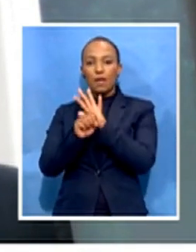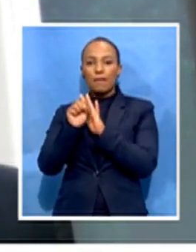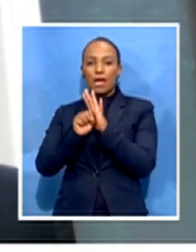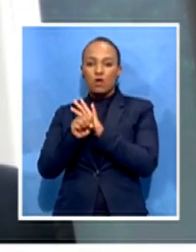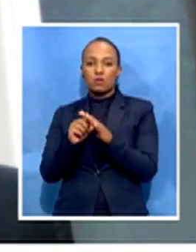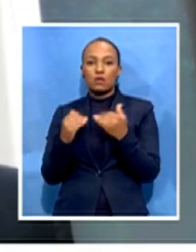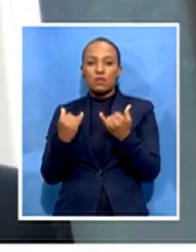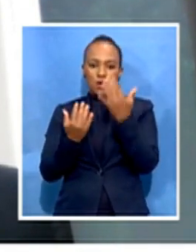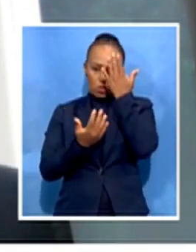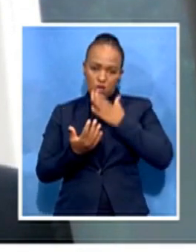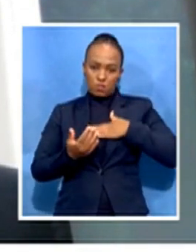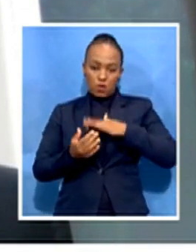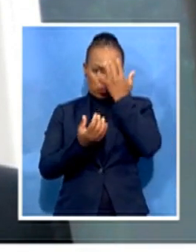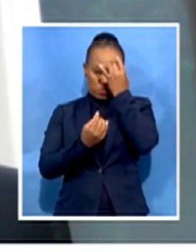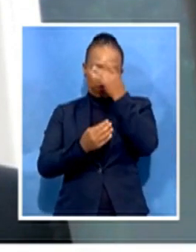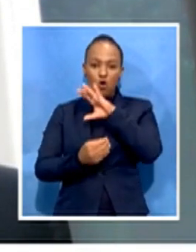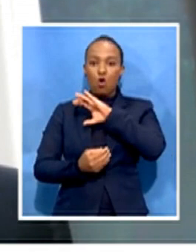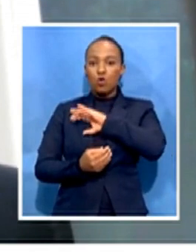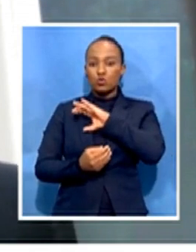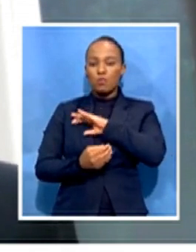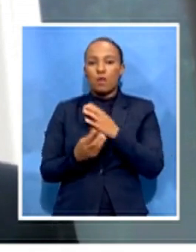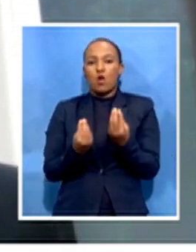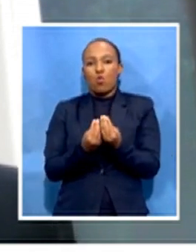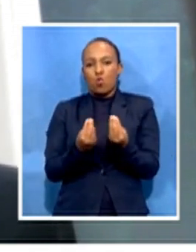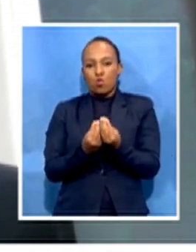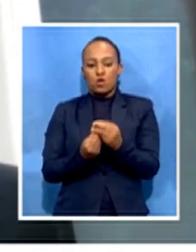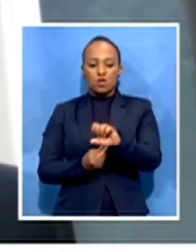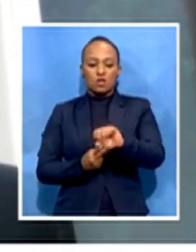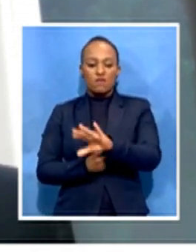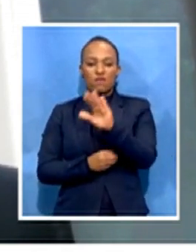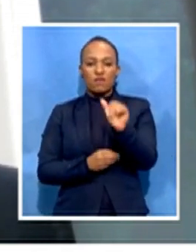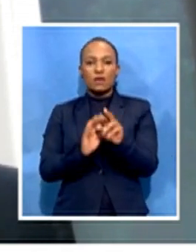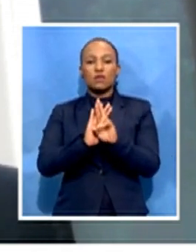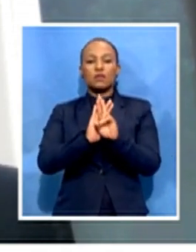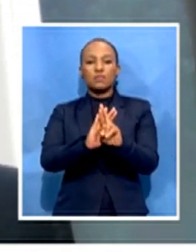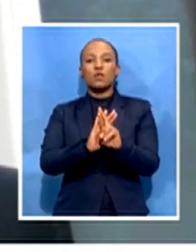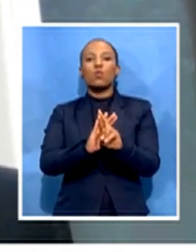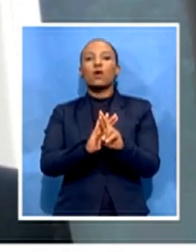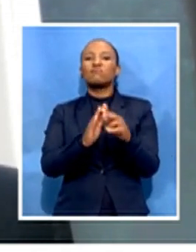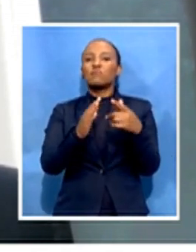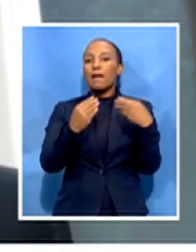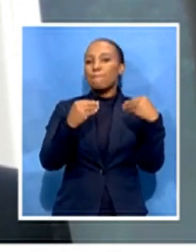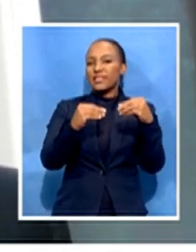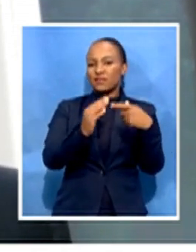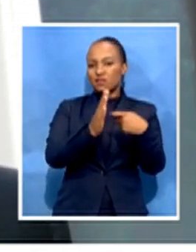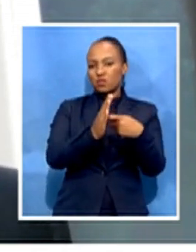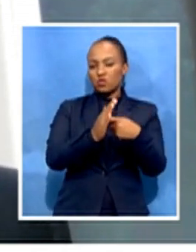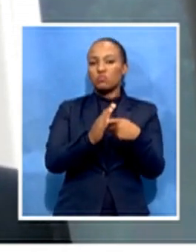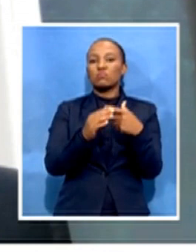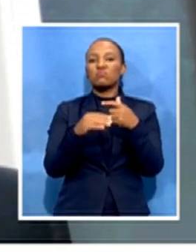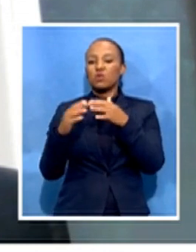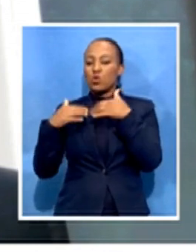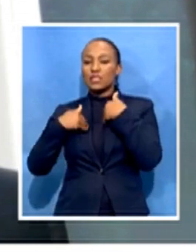South Africa represents the entire retail chain, which starts at manufacturing all the way through to logistics, right